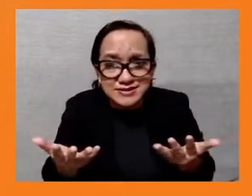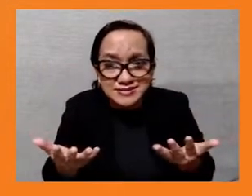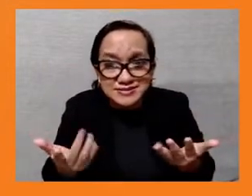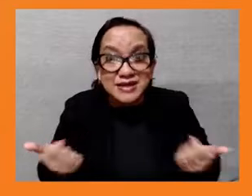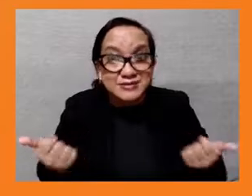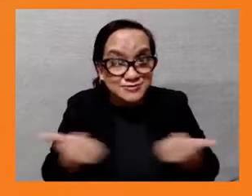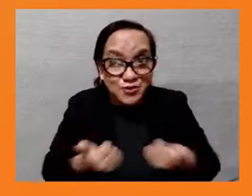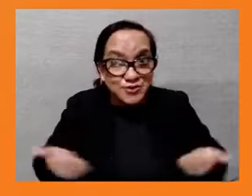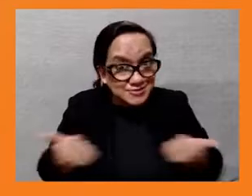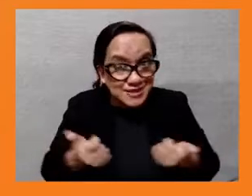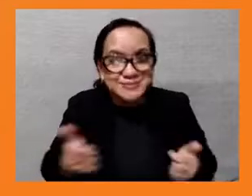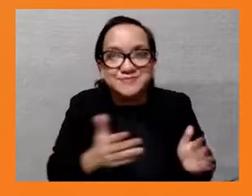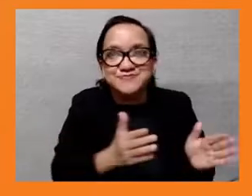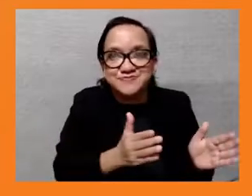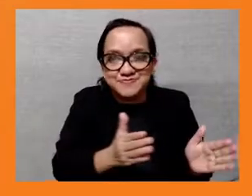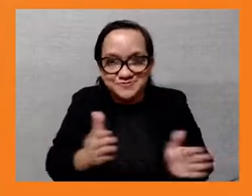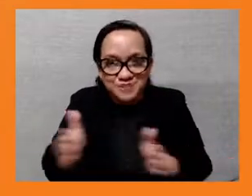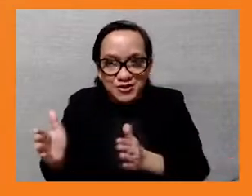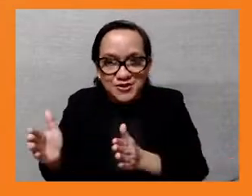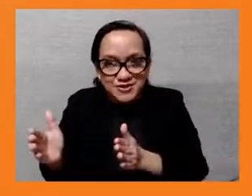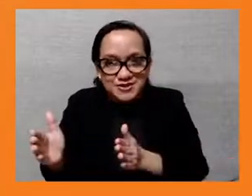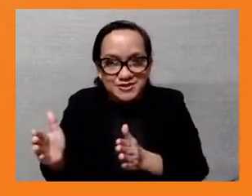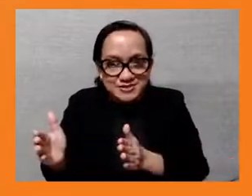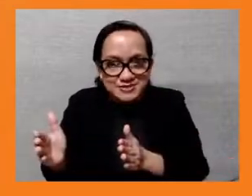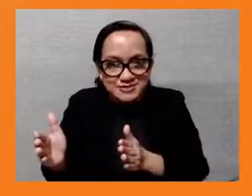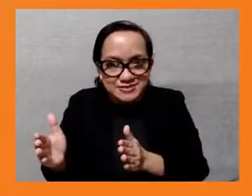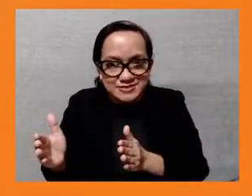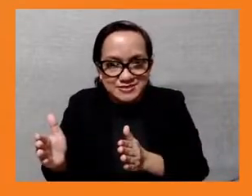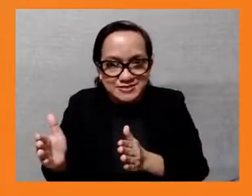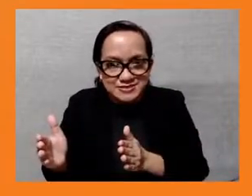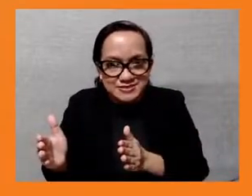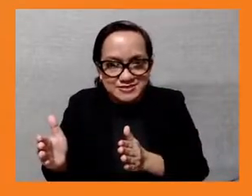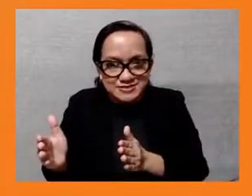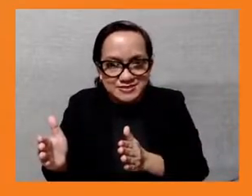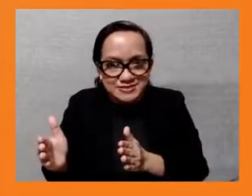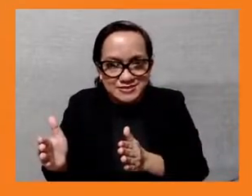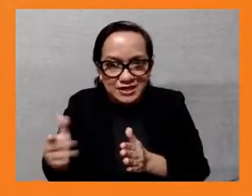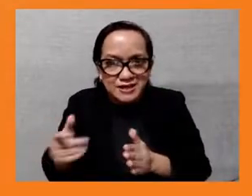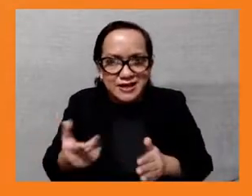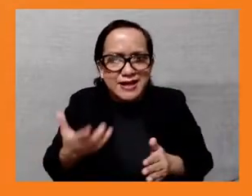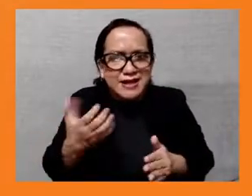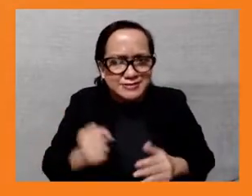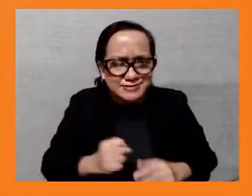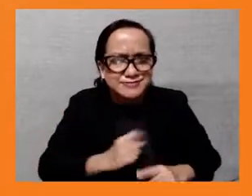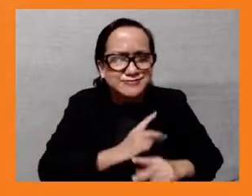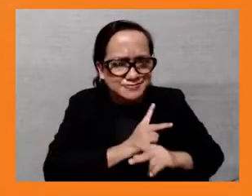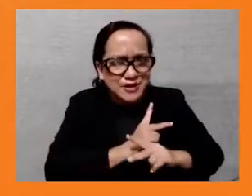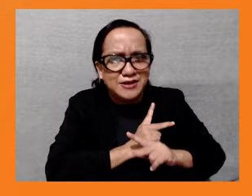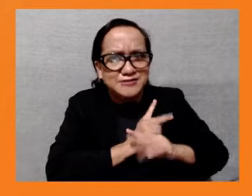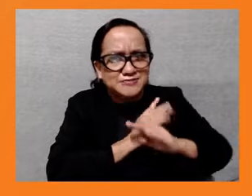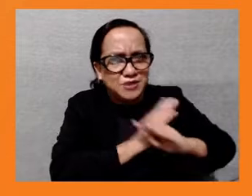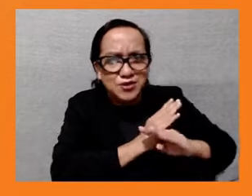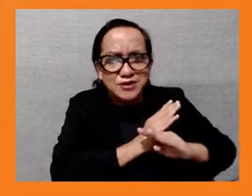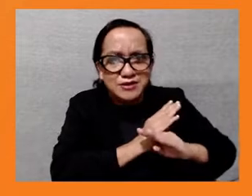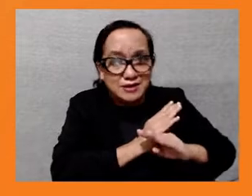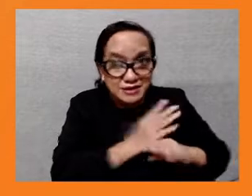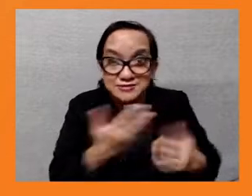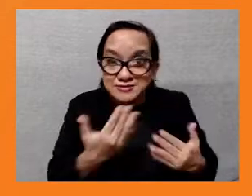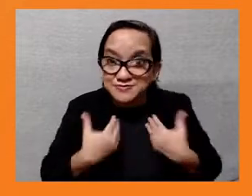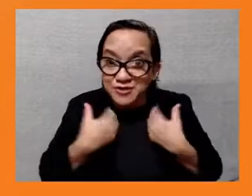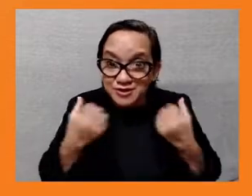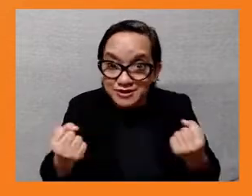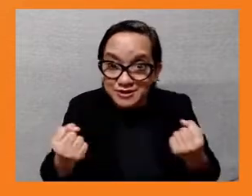2015 and 2020, over 1 million people were affected by involuntary resettlement, I'm assuming from ADB operations. How do you not